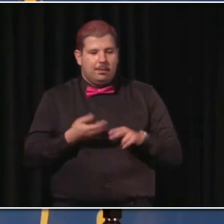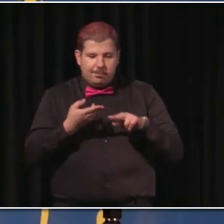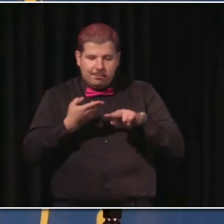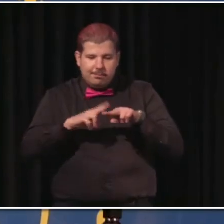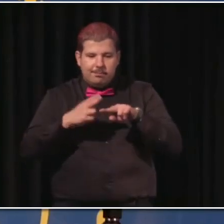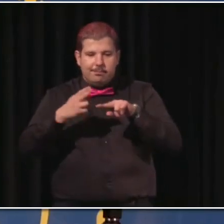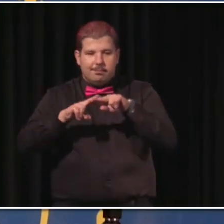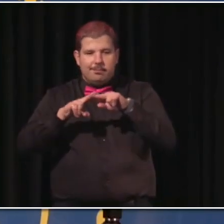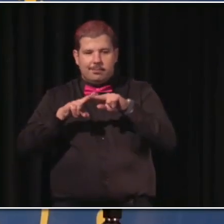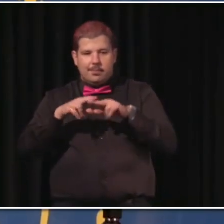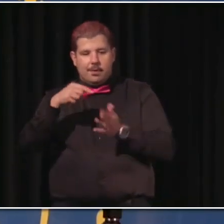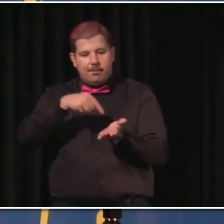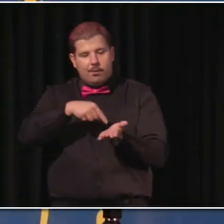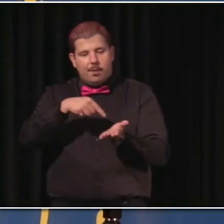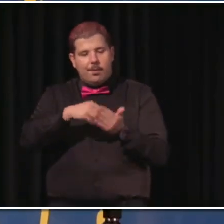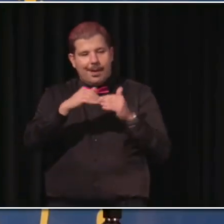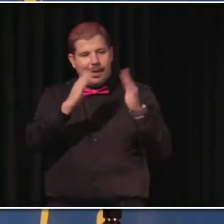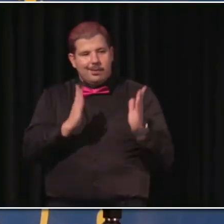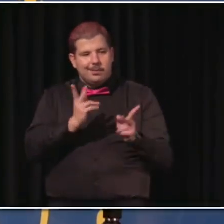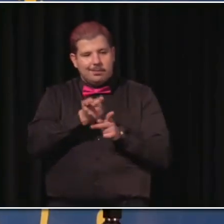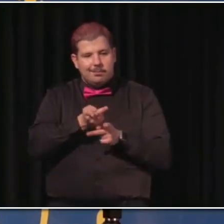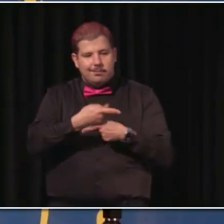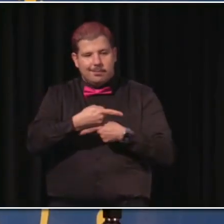affordable housing production by